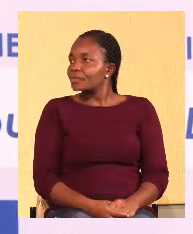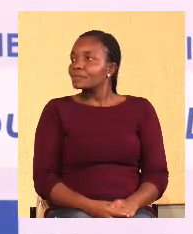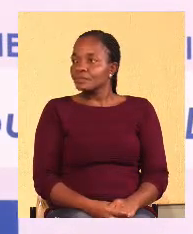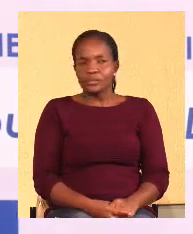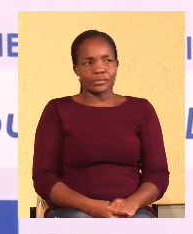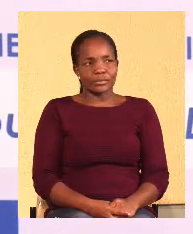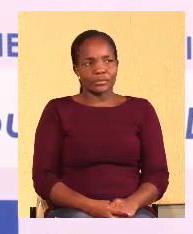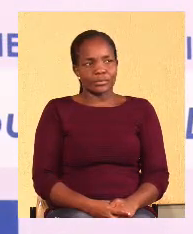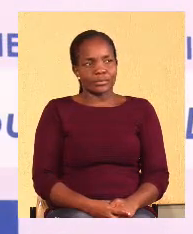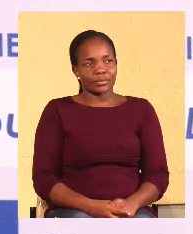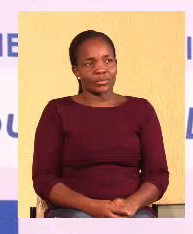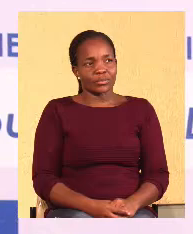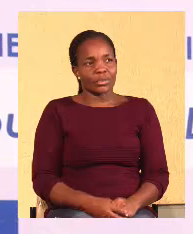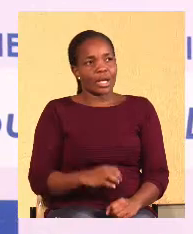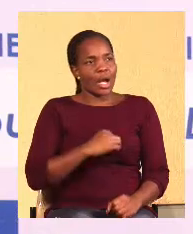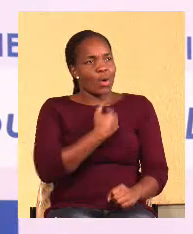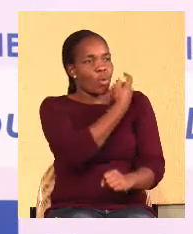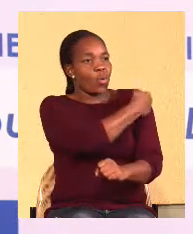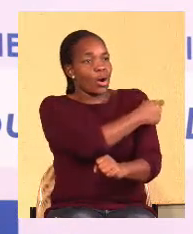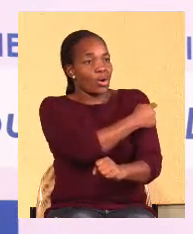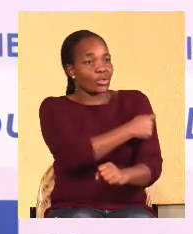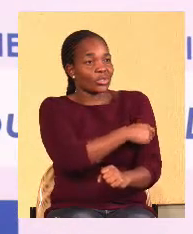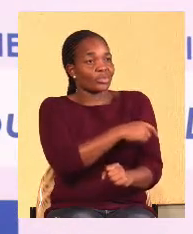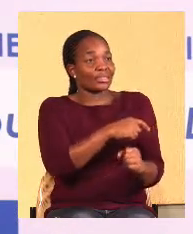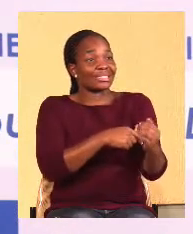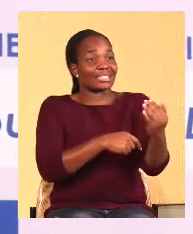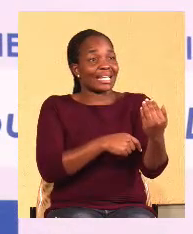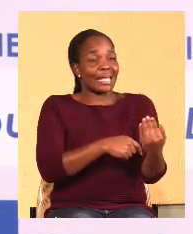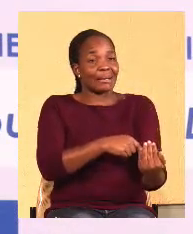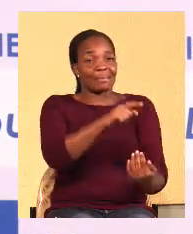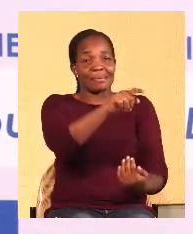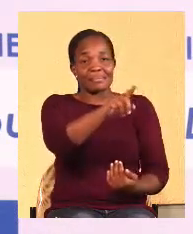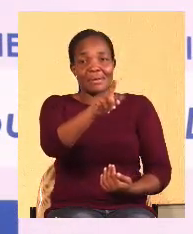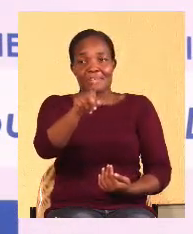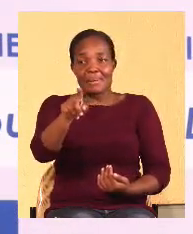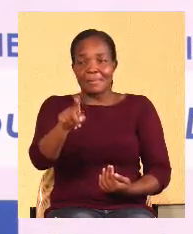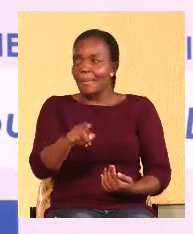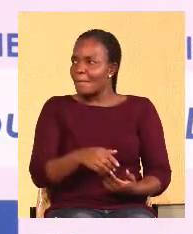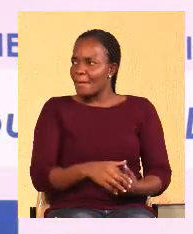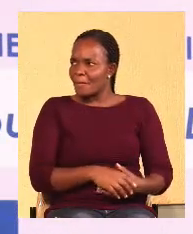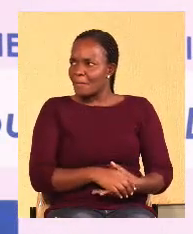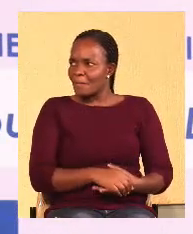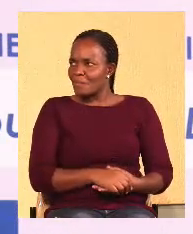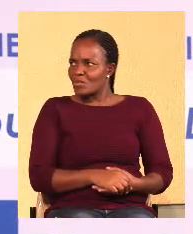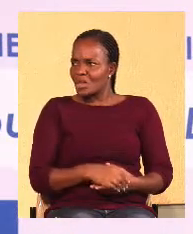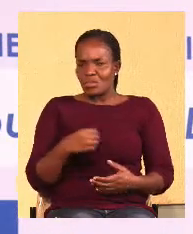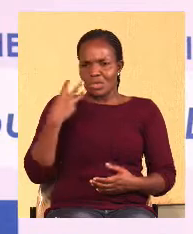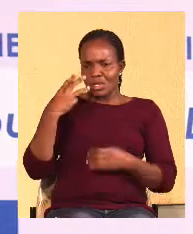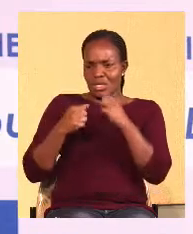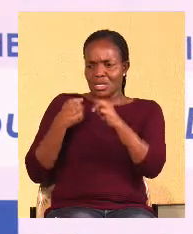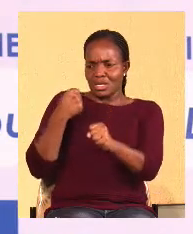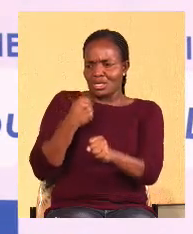eh? Our normal hospital bed occupation, what has it been in the last